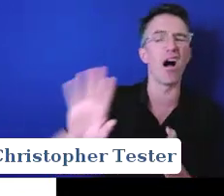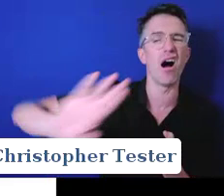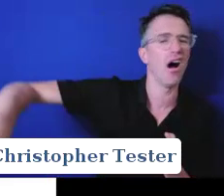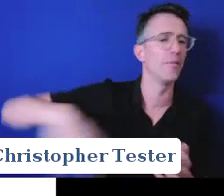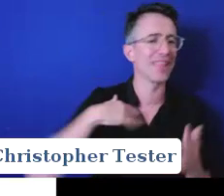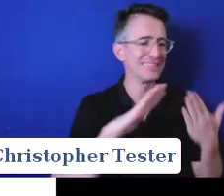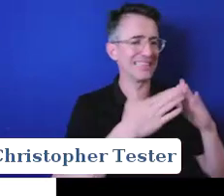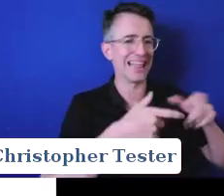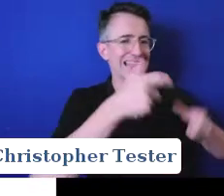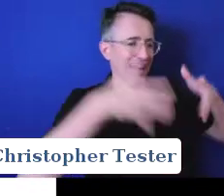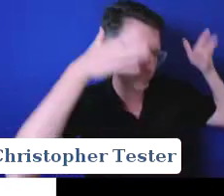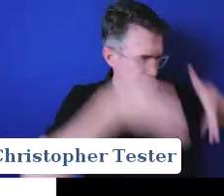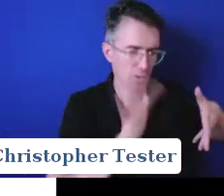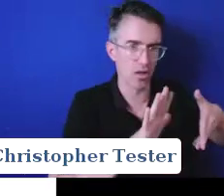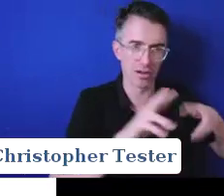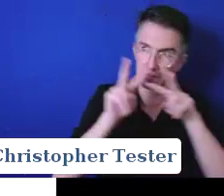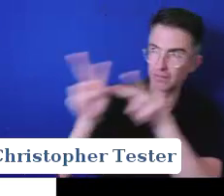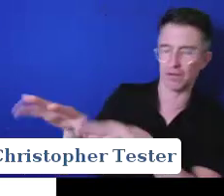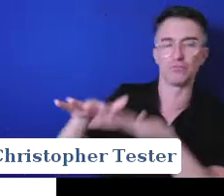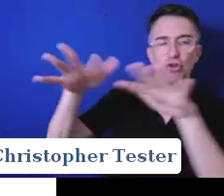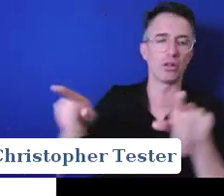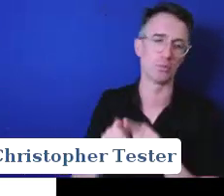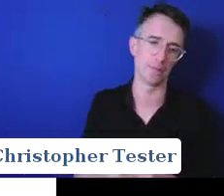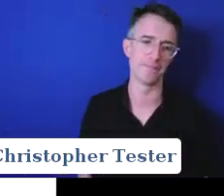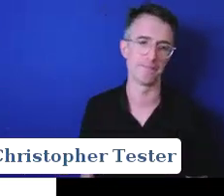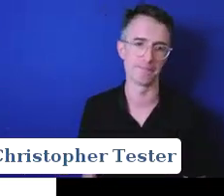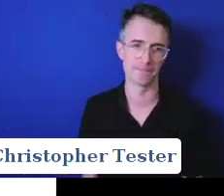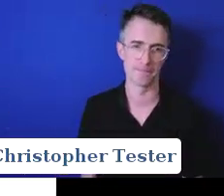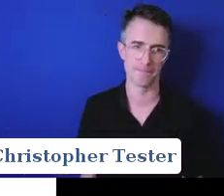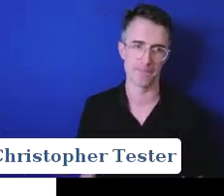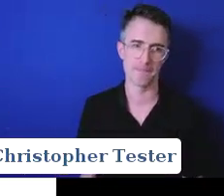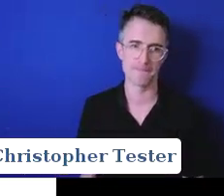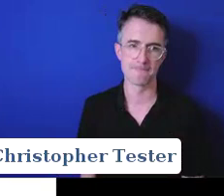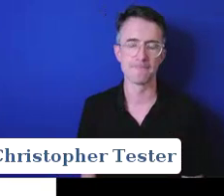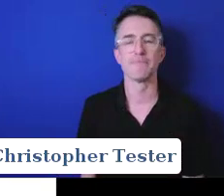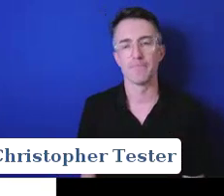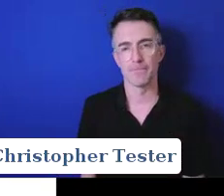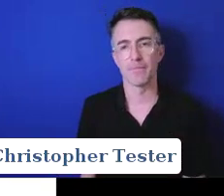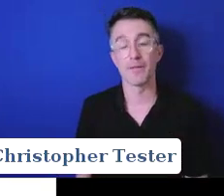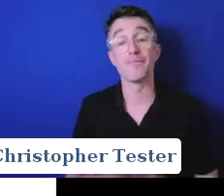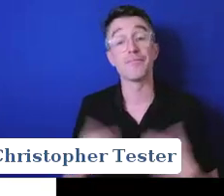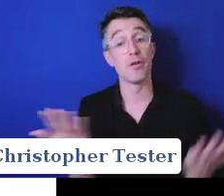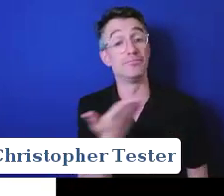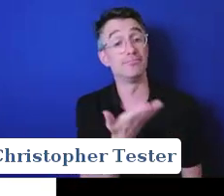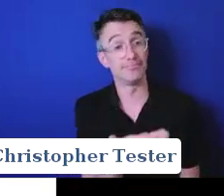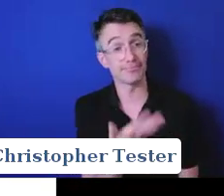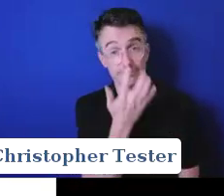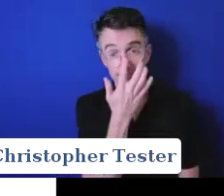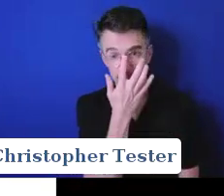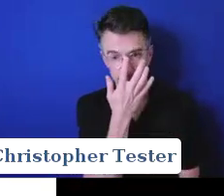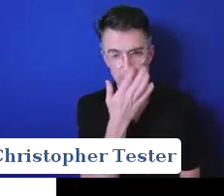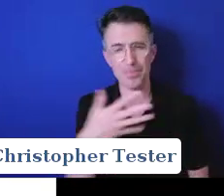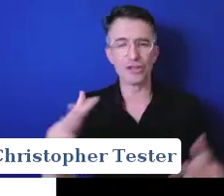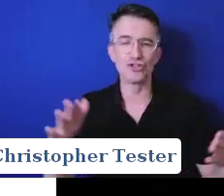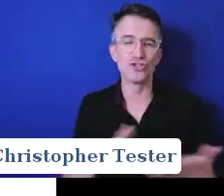And some of the key challenges noted by persons with disabilities and then also the